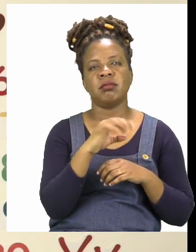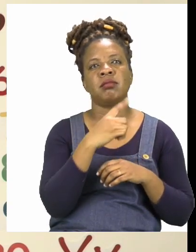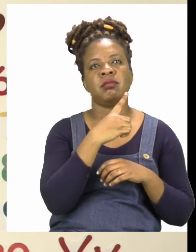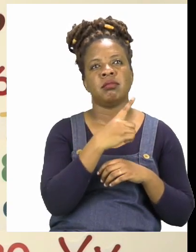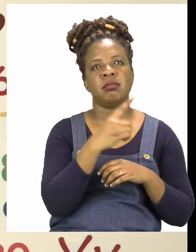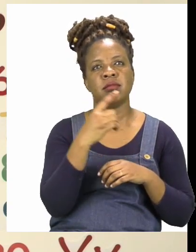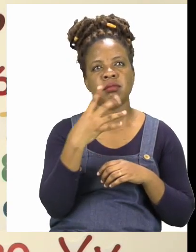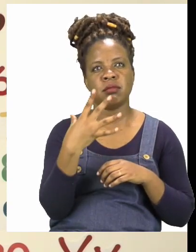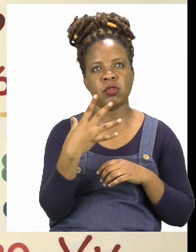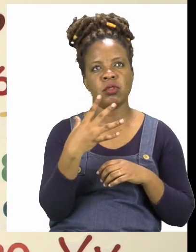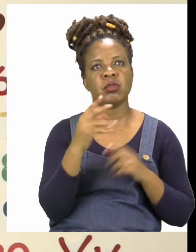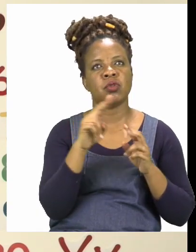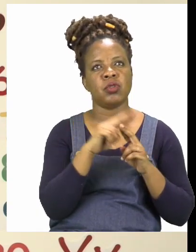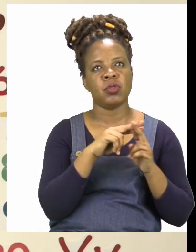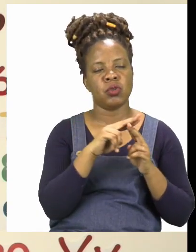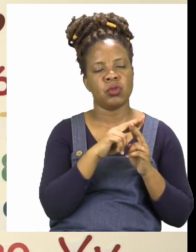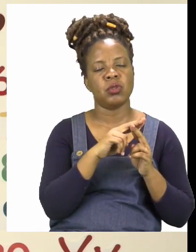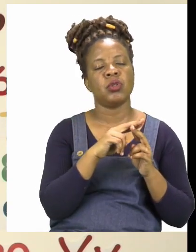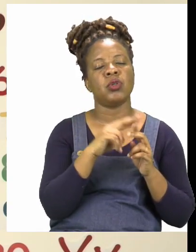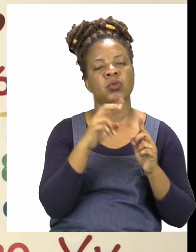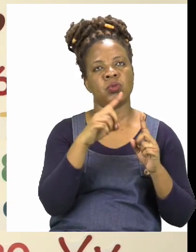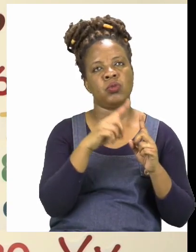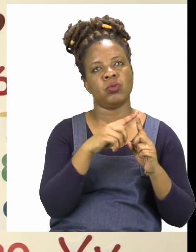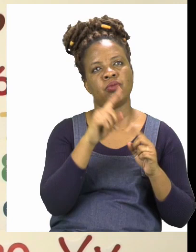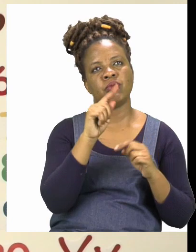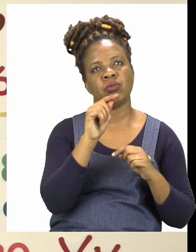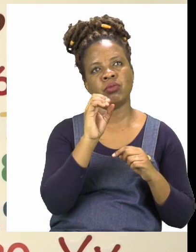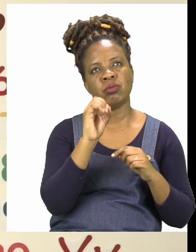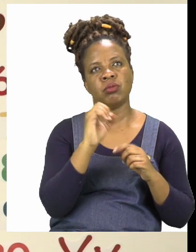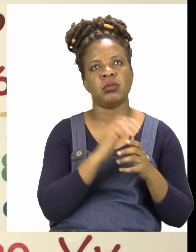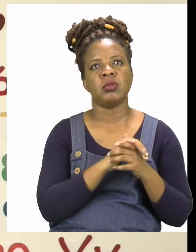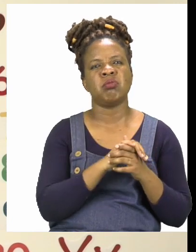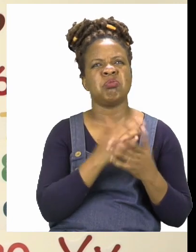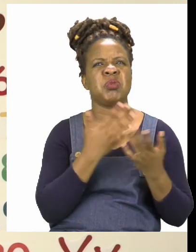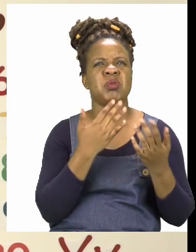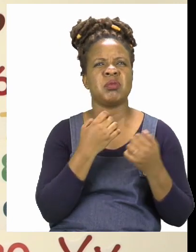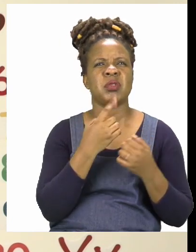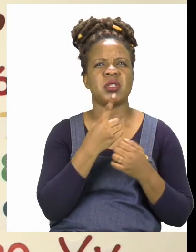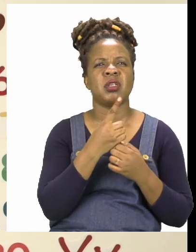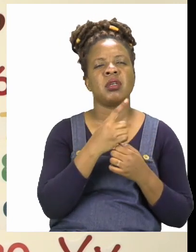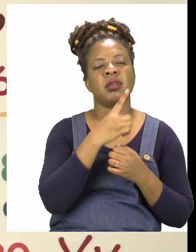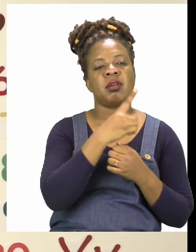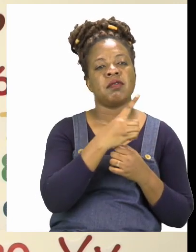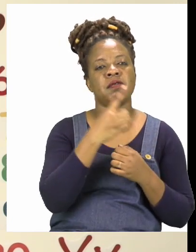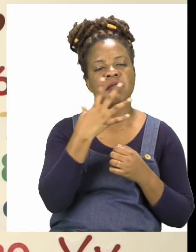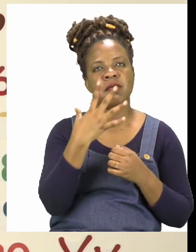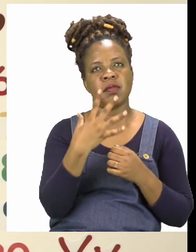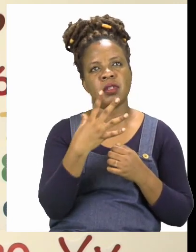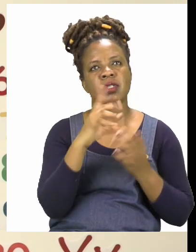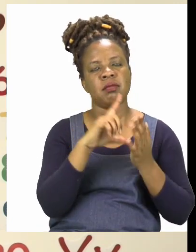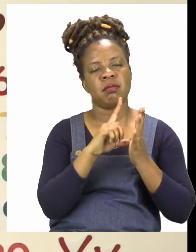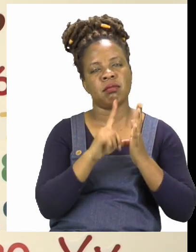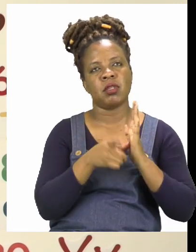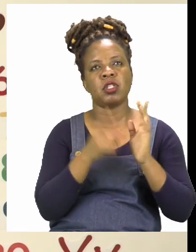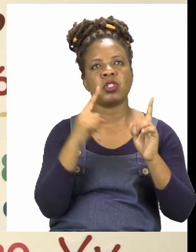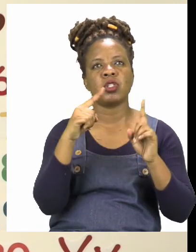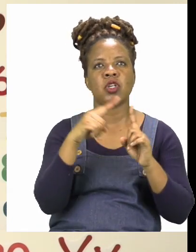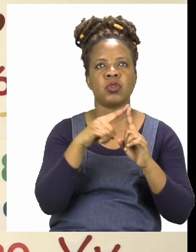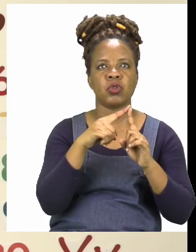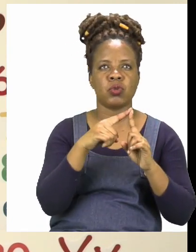to. And then another 5. 1, 2, 3, 4,